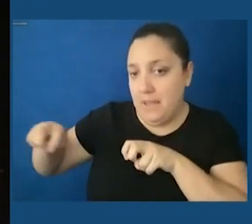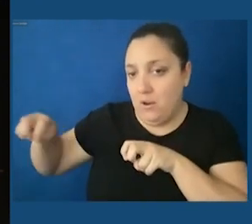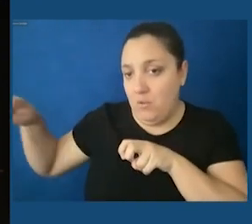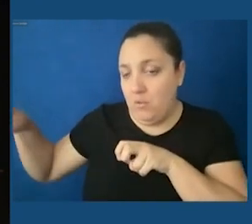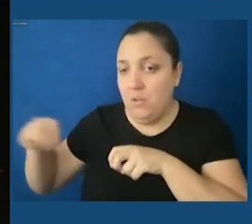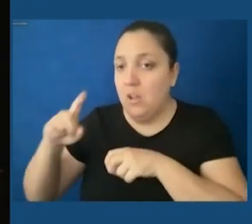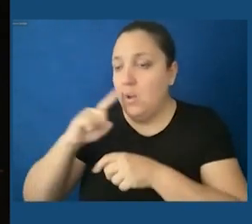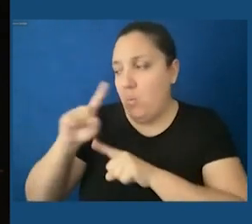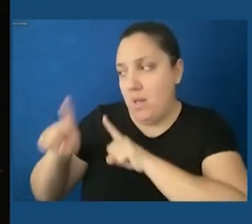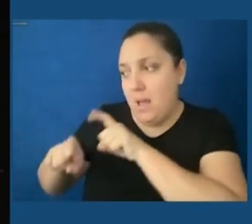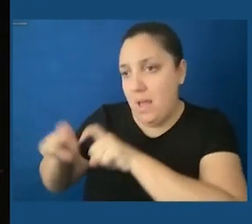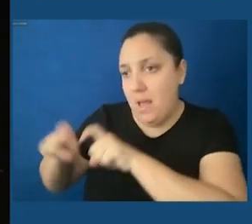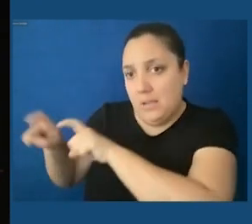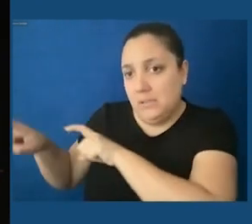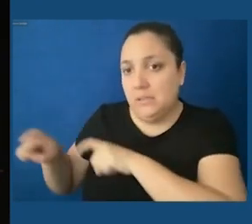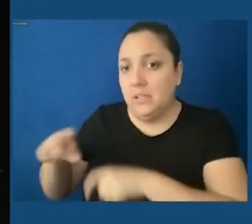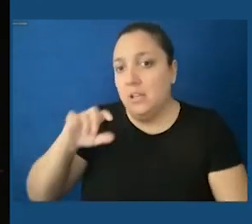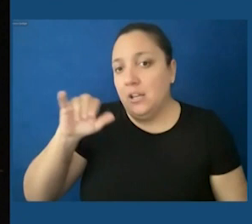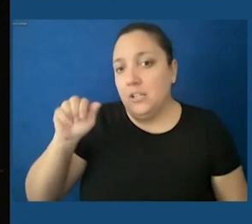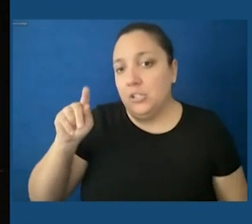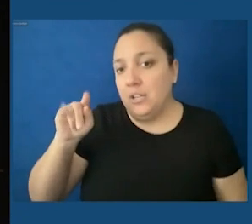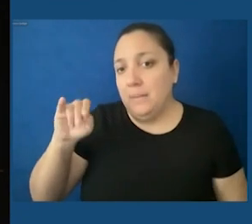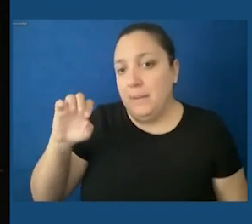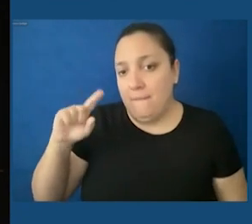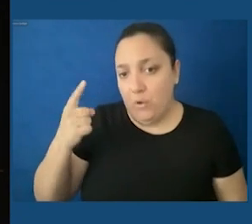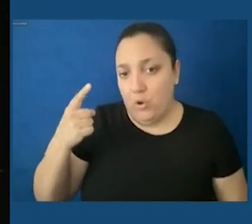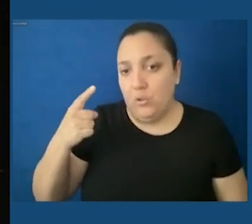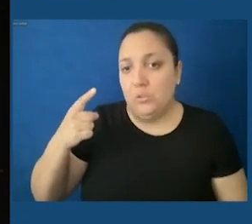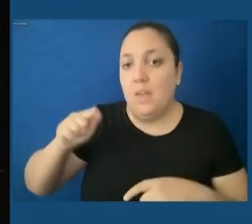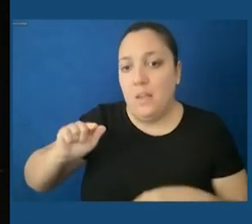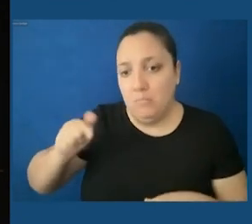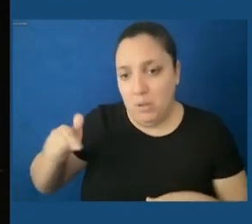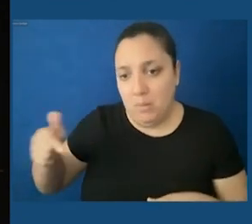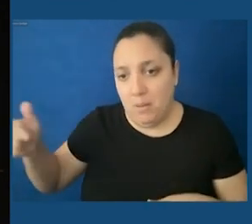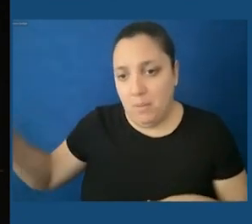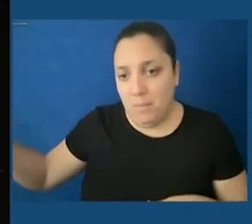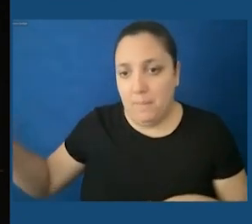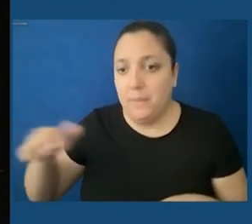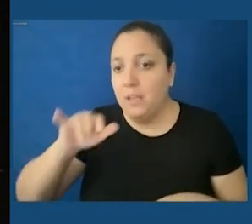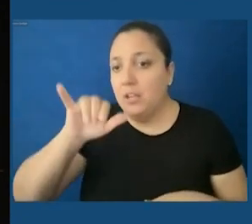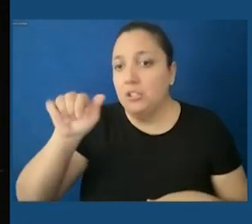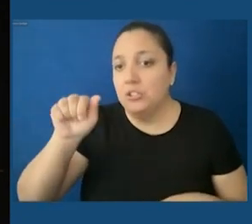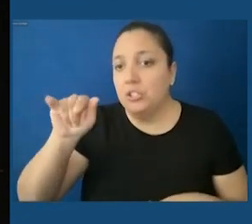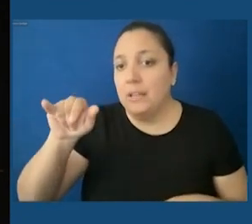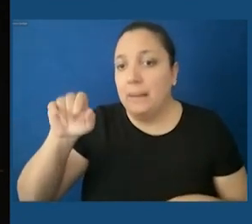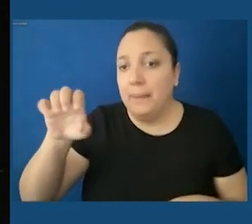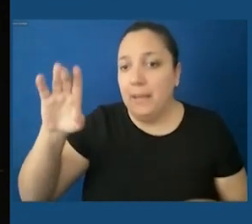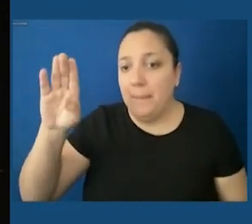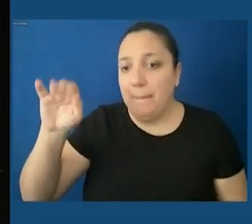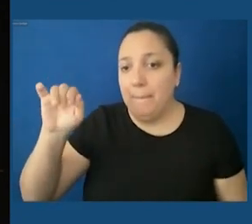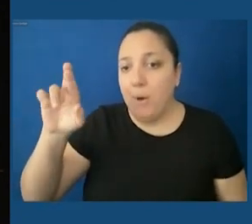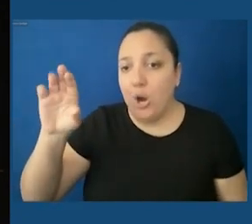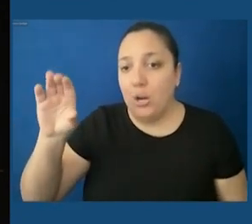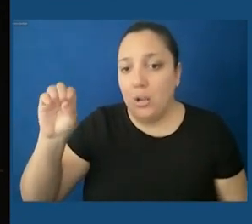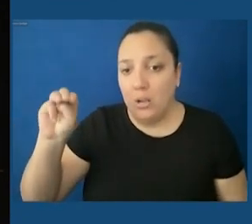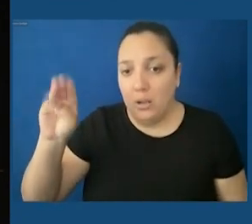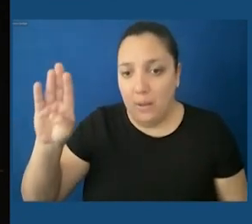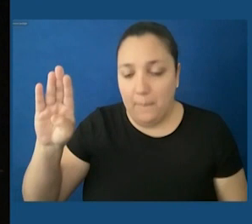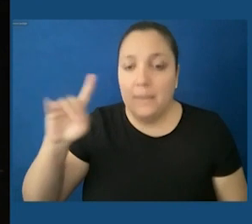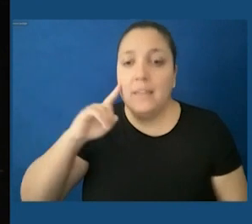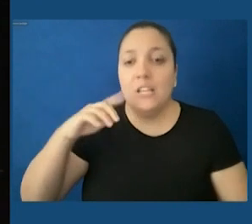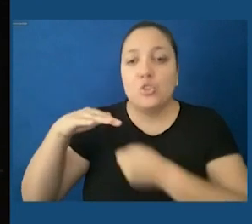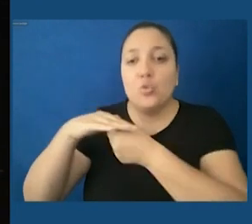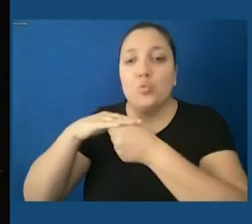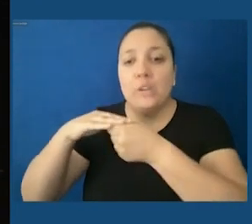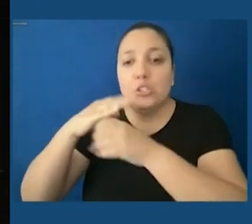questions. We'll go down Jamey first, and then we'll go on from there. Jamey Barcomb is the Regional